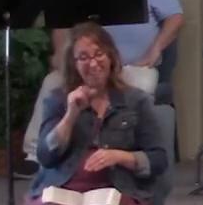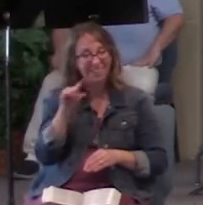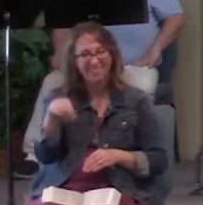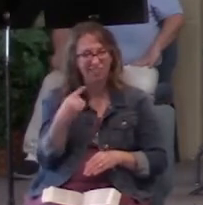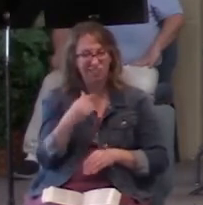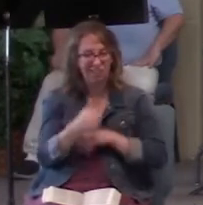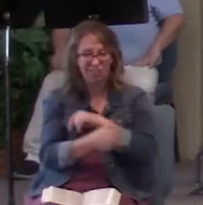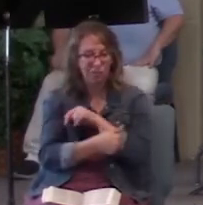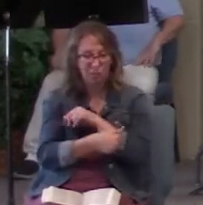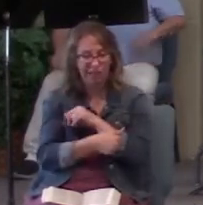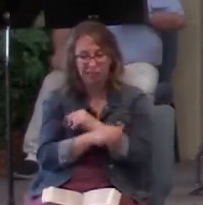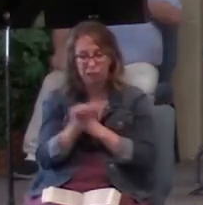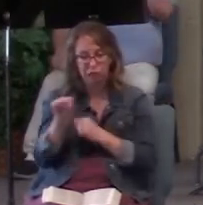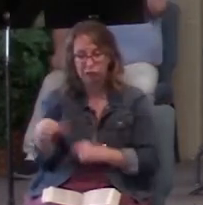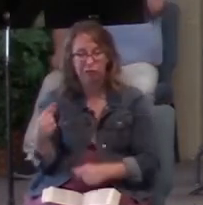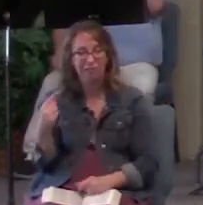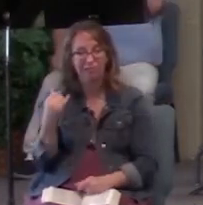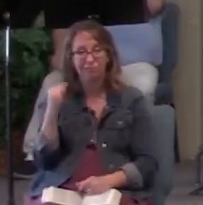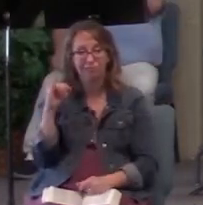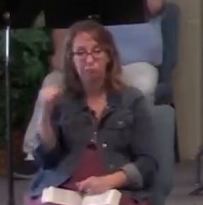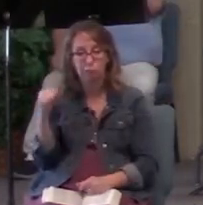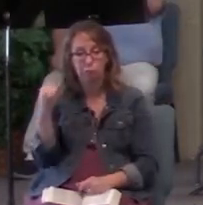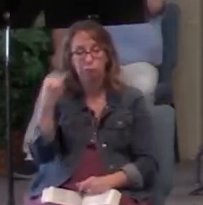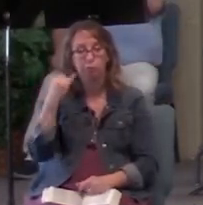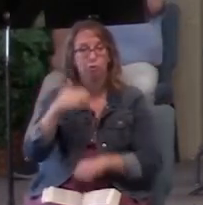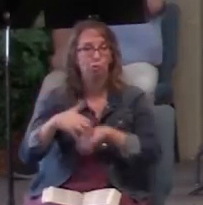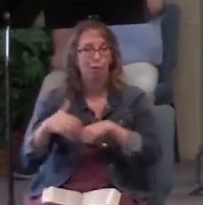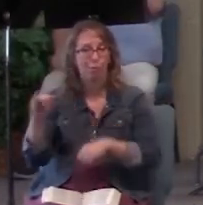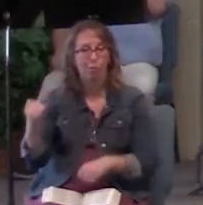and drinking Concord grape juice.